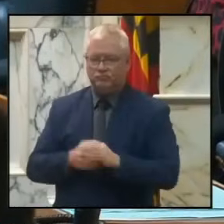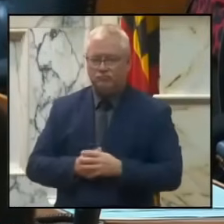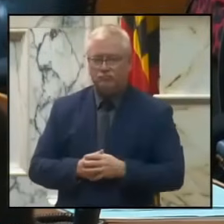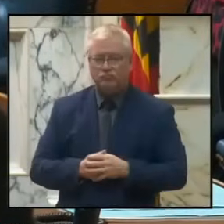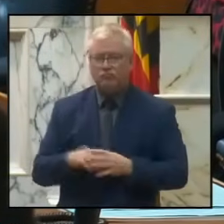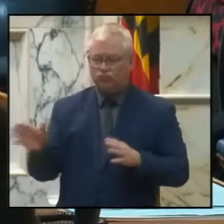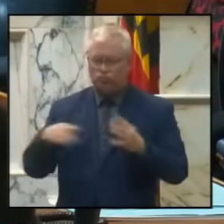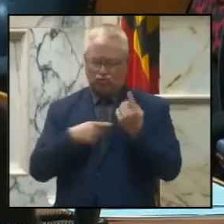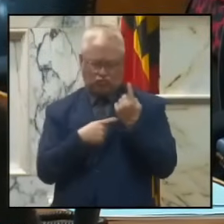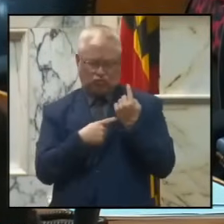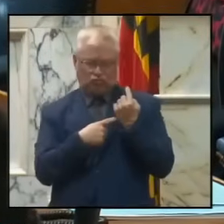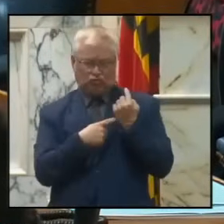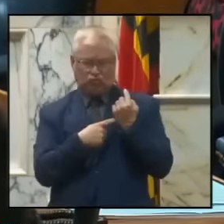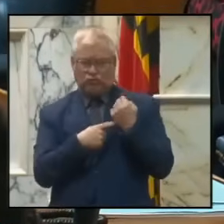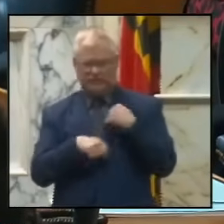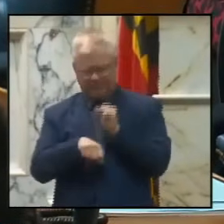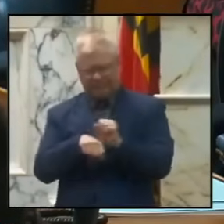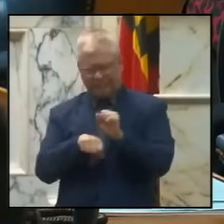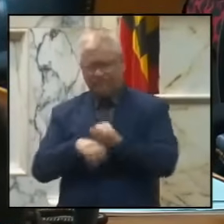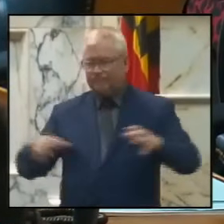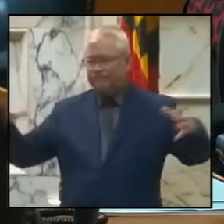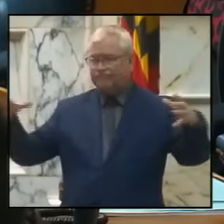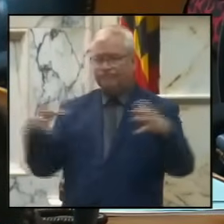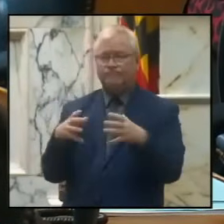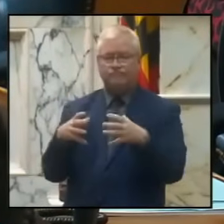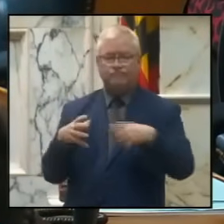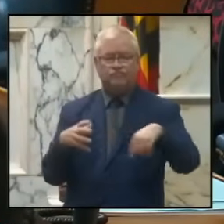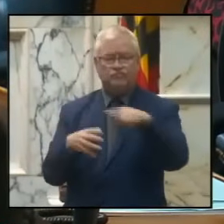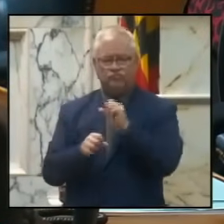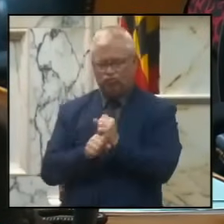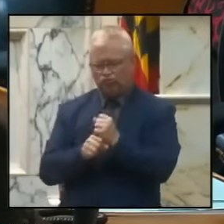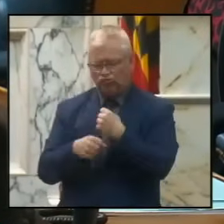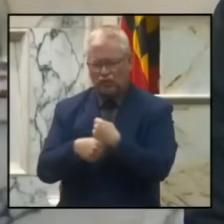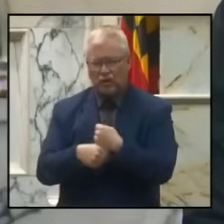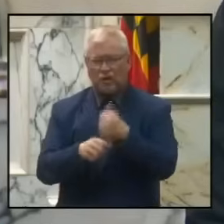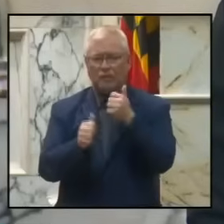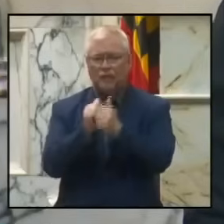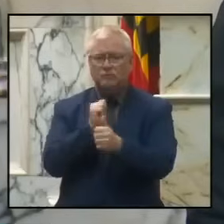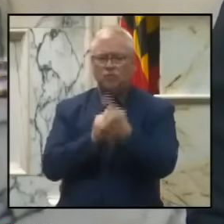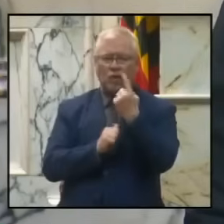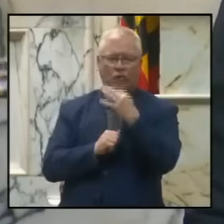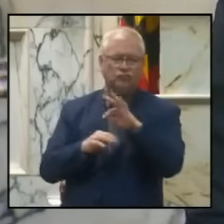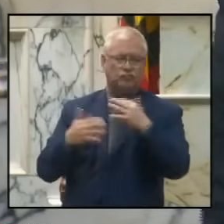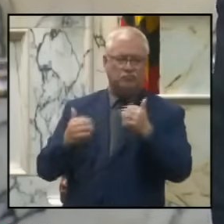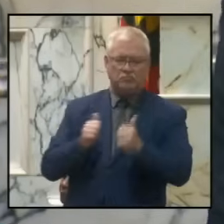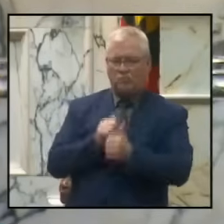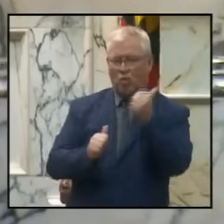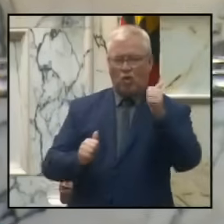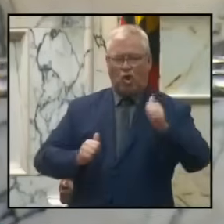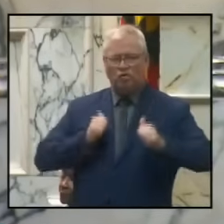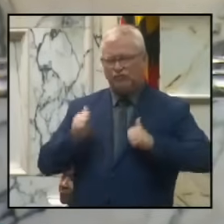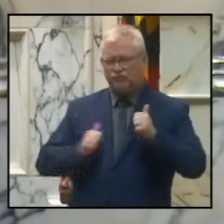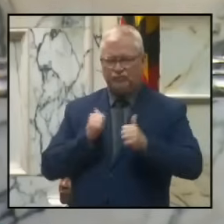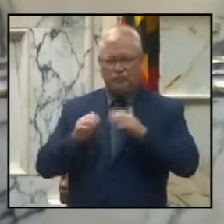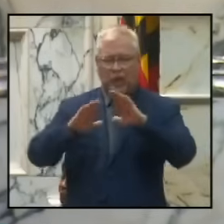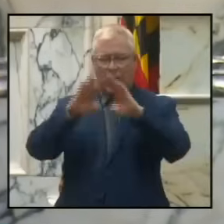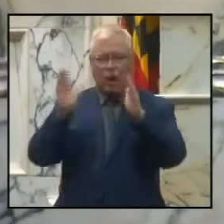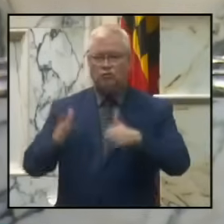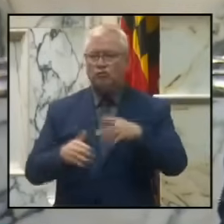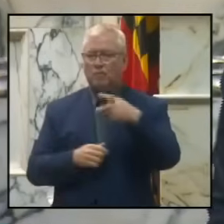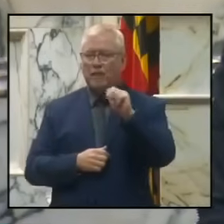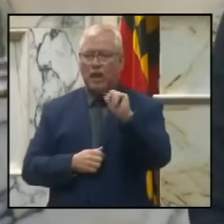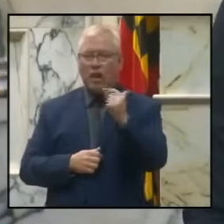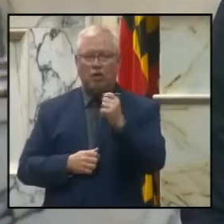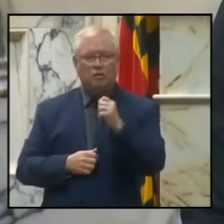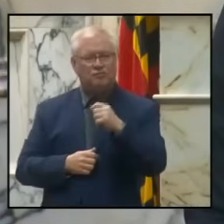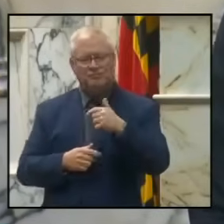we worked together to craft and pass one of the most aggressive housing packages of any Maryland governor in recent